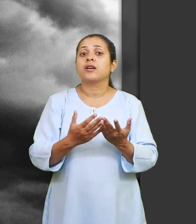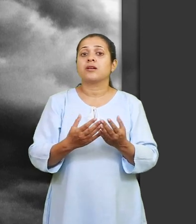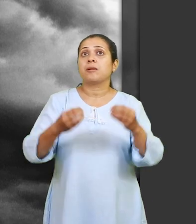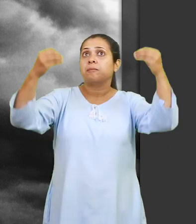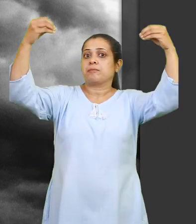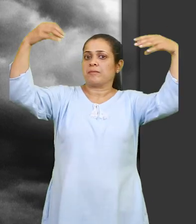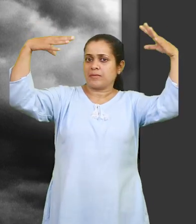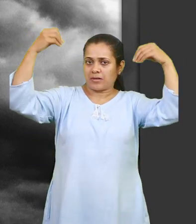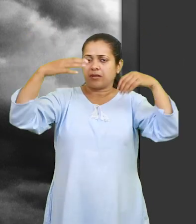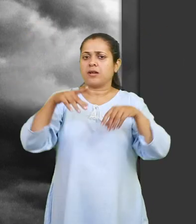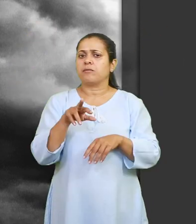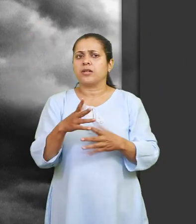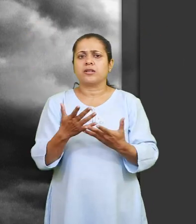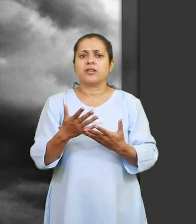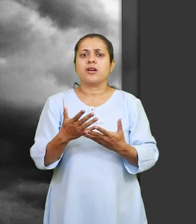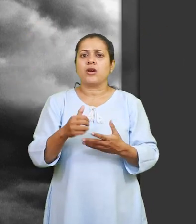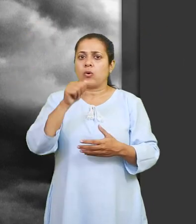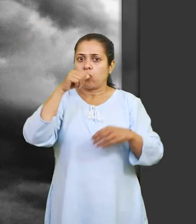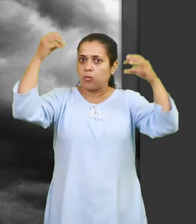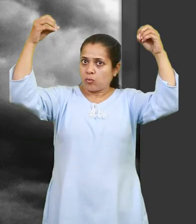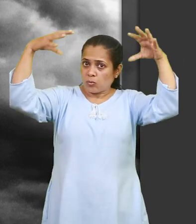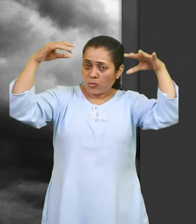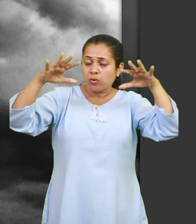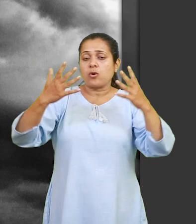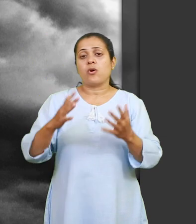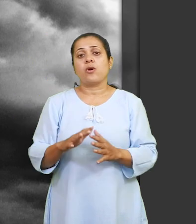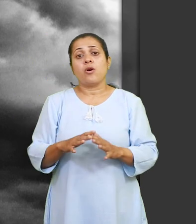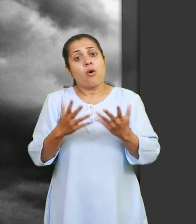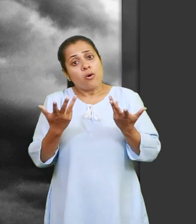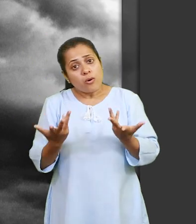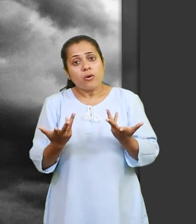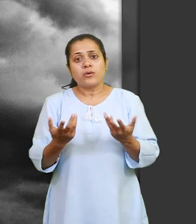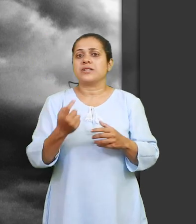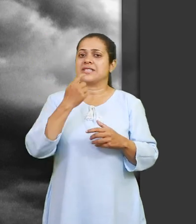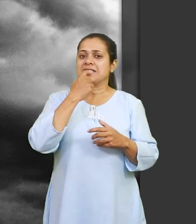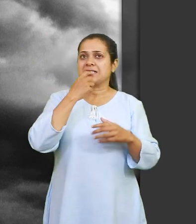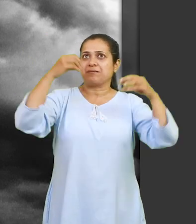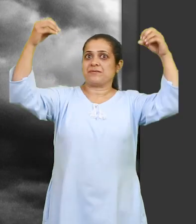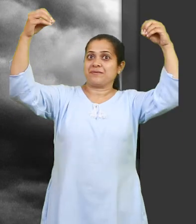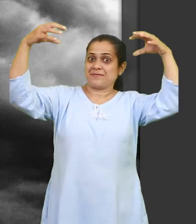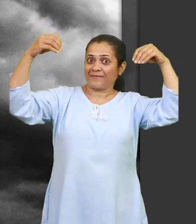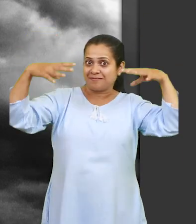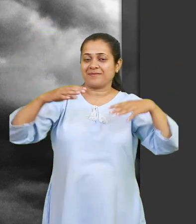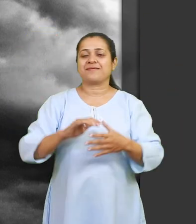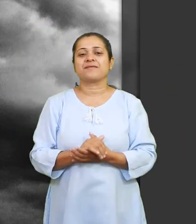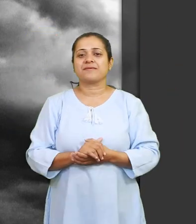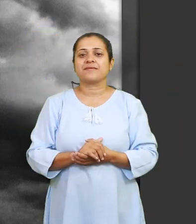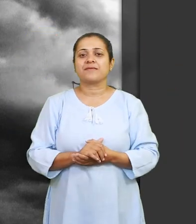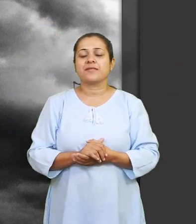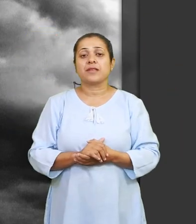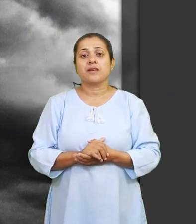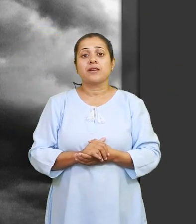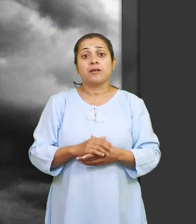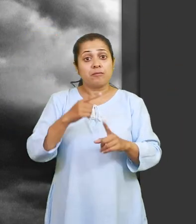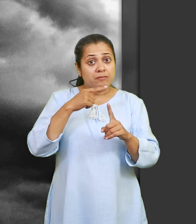you precipitation, which means either a form of rainfall or snowfall. It will tell